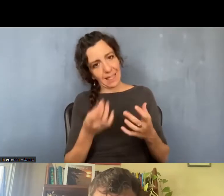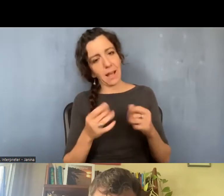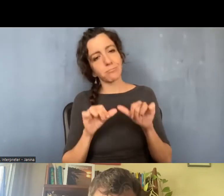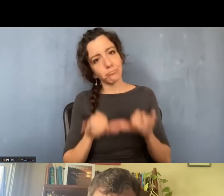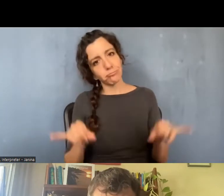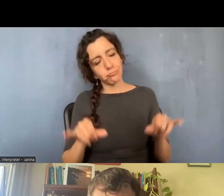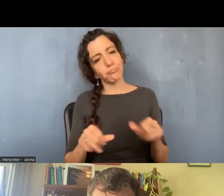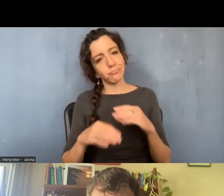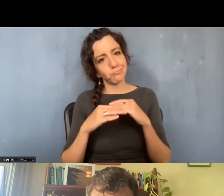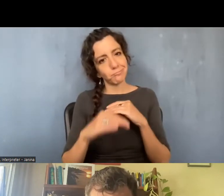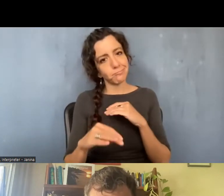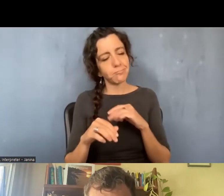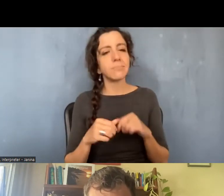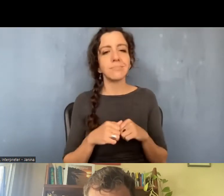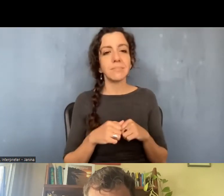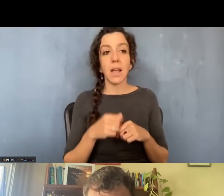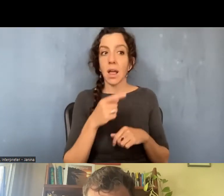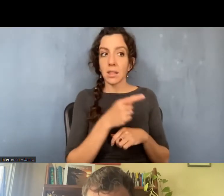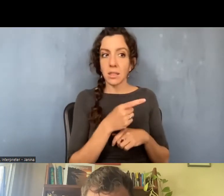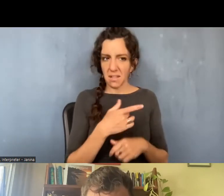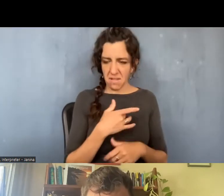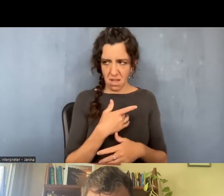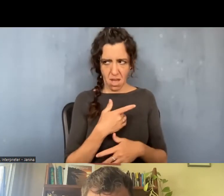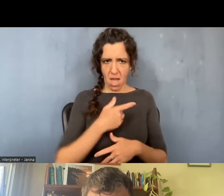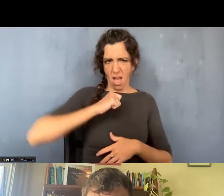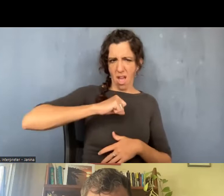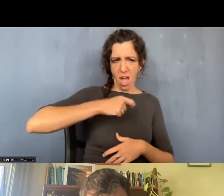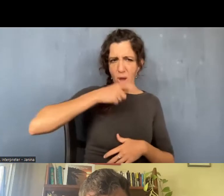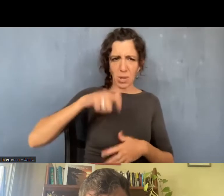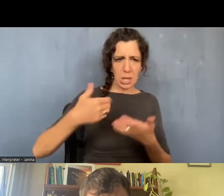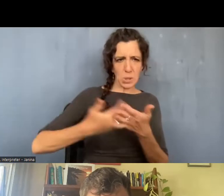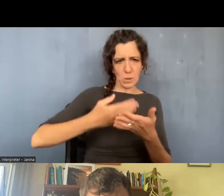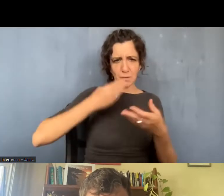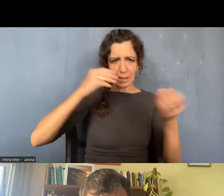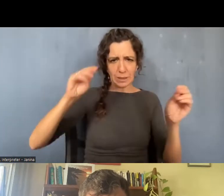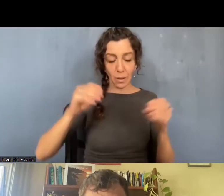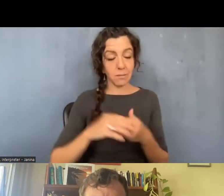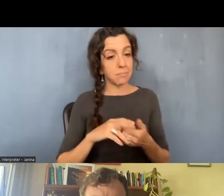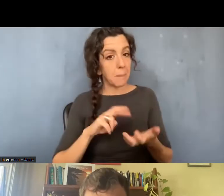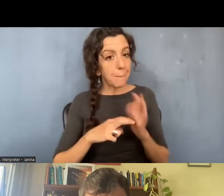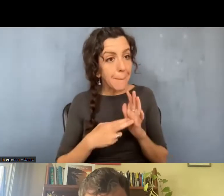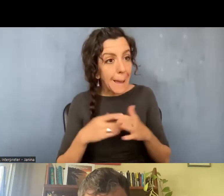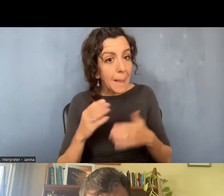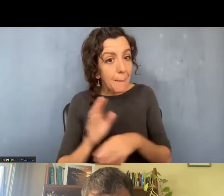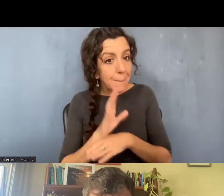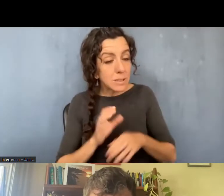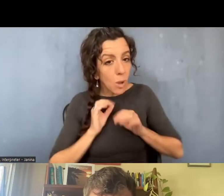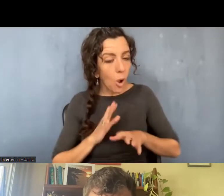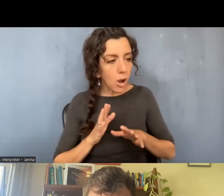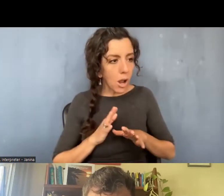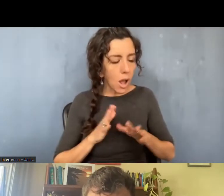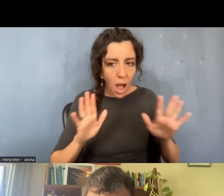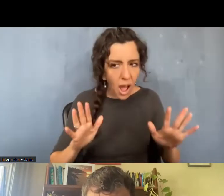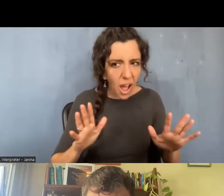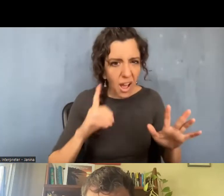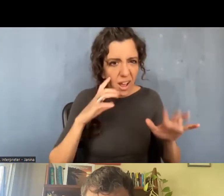aren't convinced they need something new imposed on their lives. The business owner, flabbergasted, attempts to reach